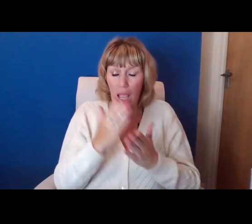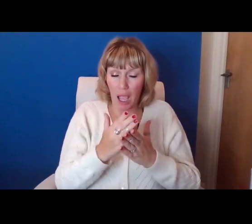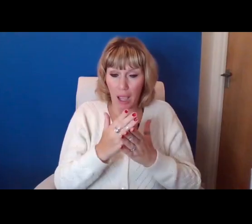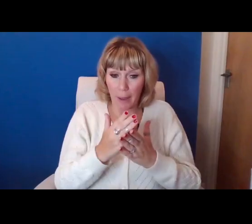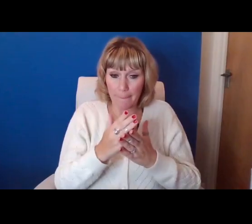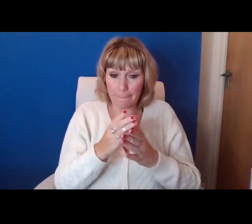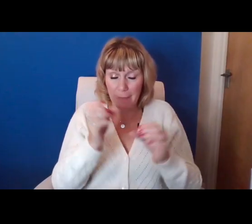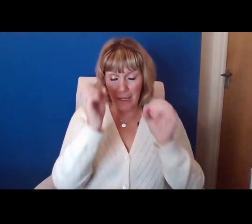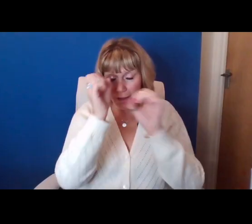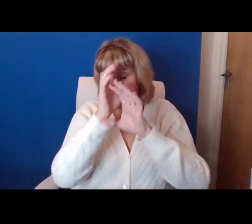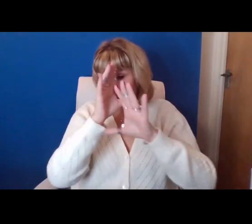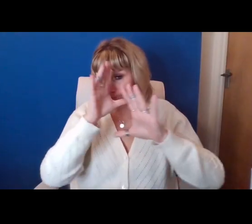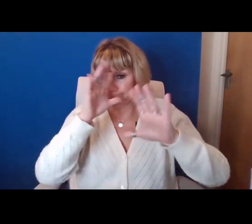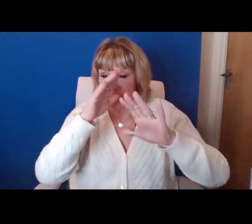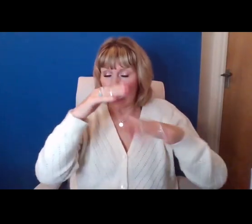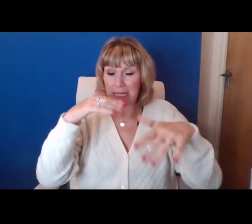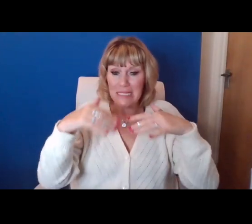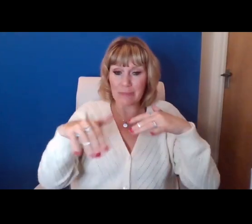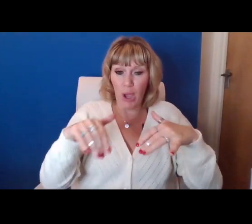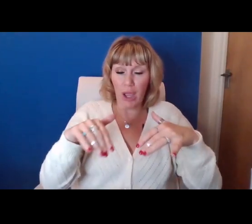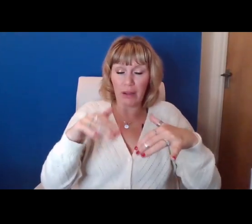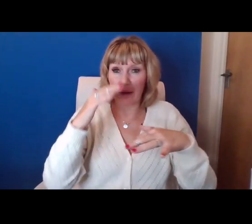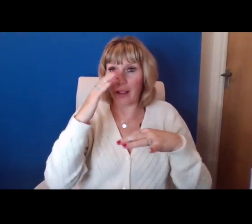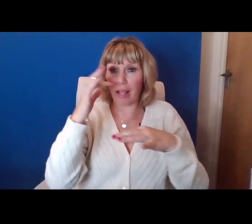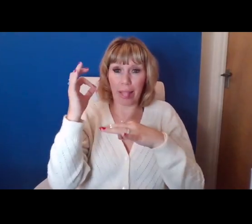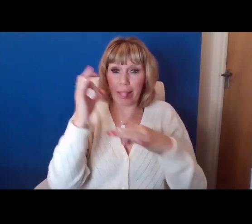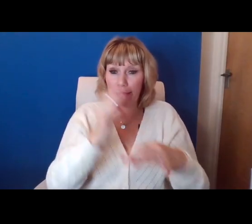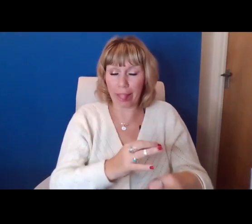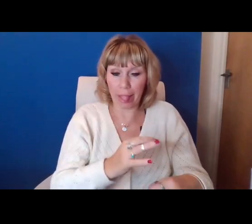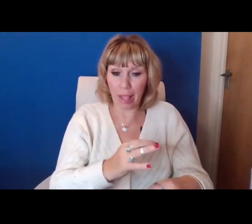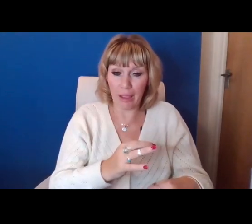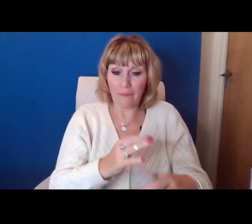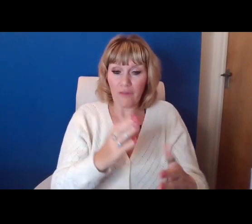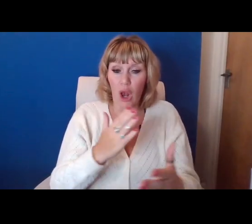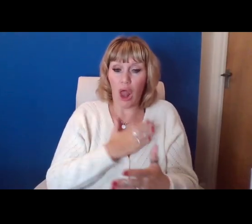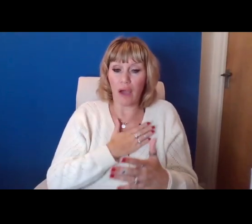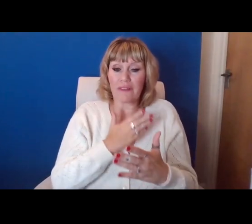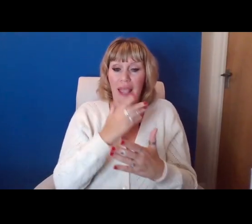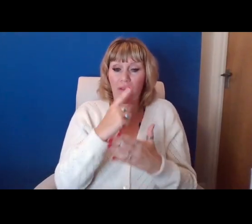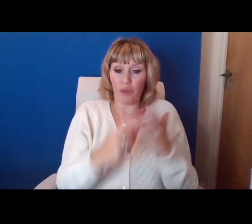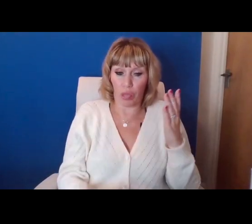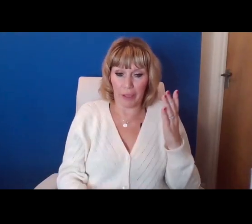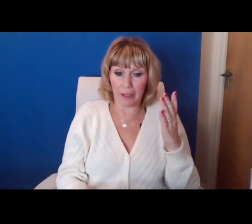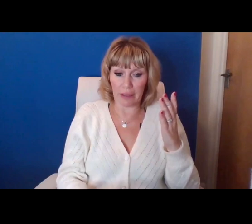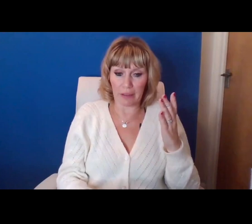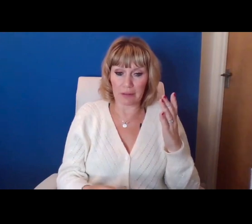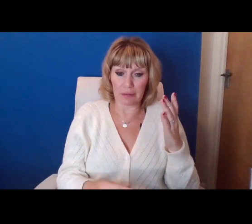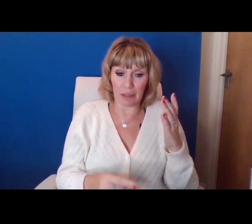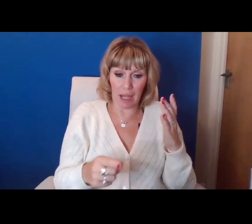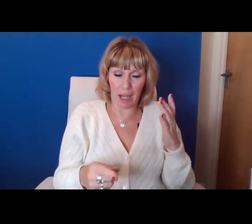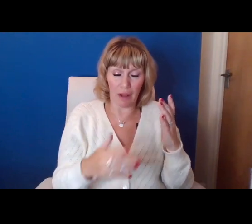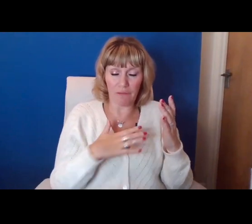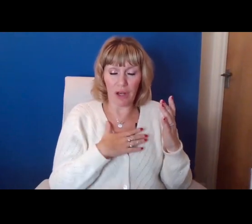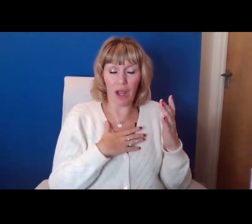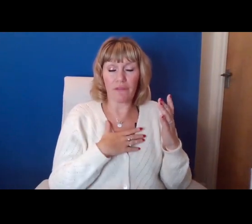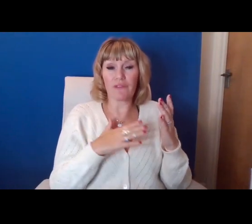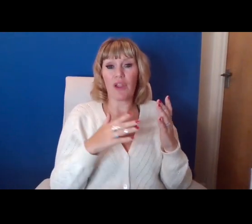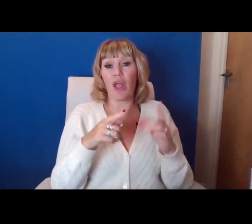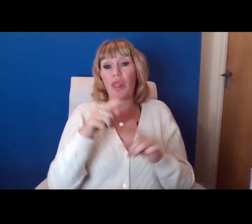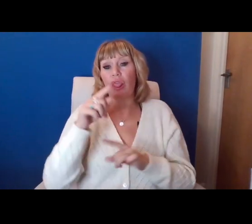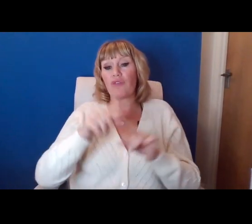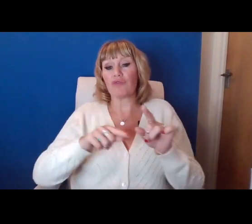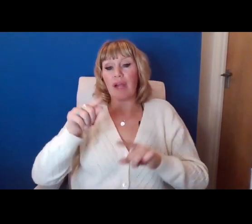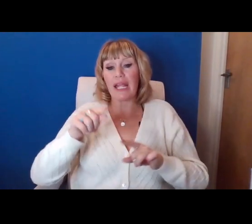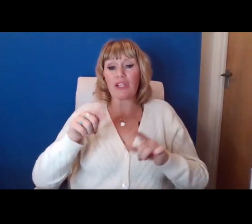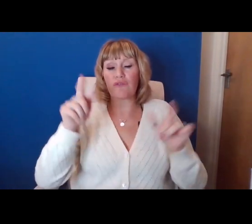word, every image. Meg says, what a fantastic group of pieces. I love the range from colourful